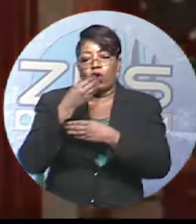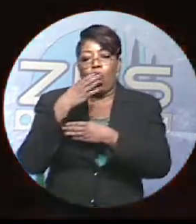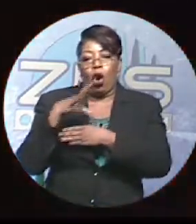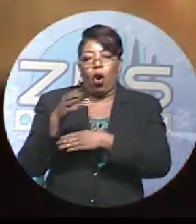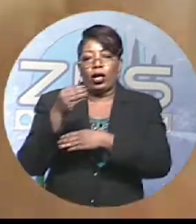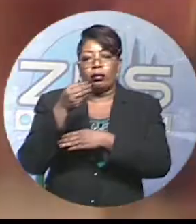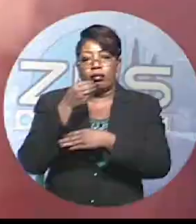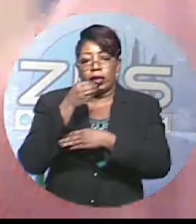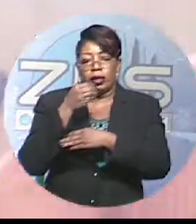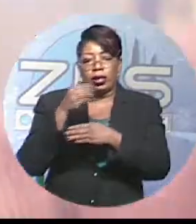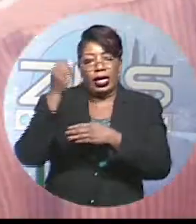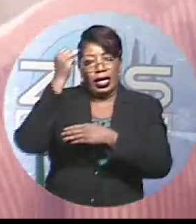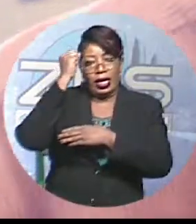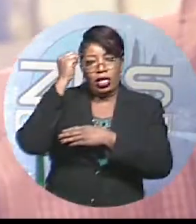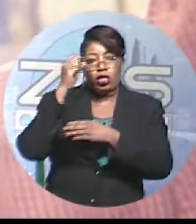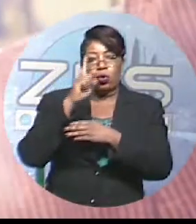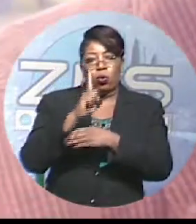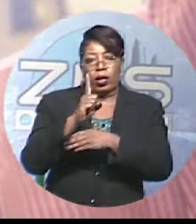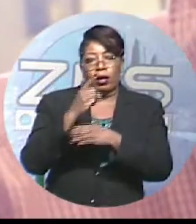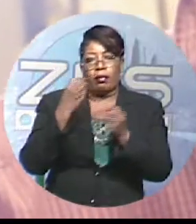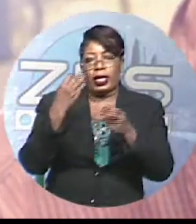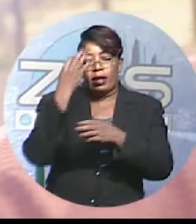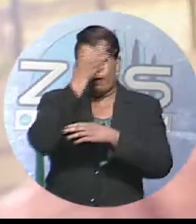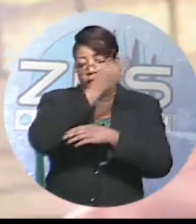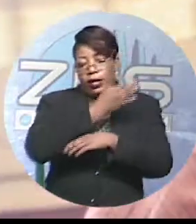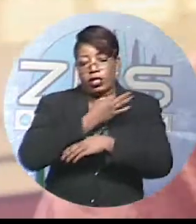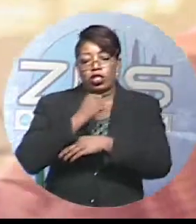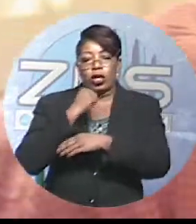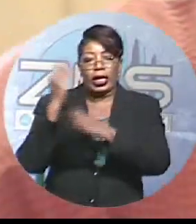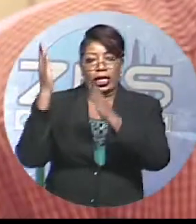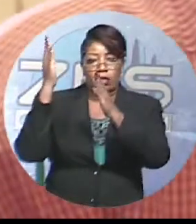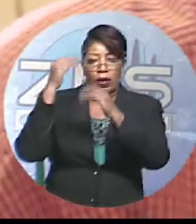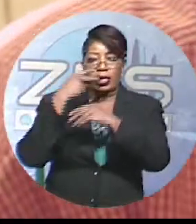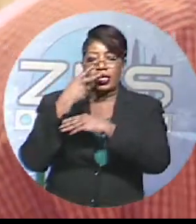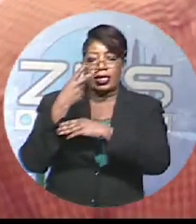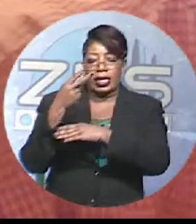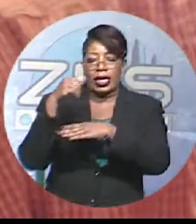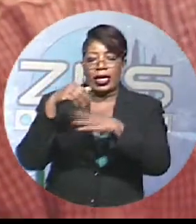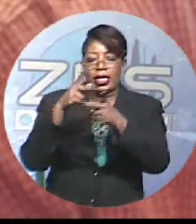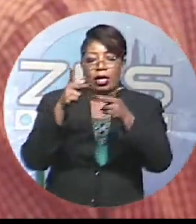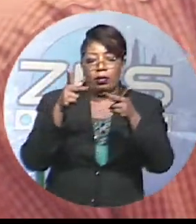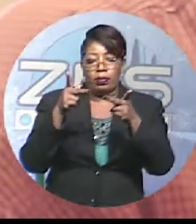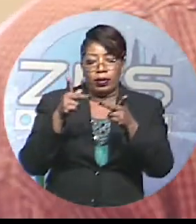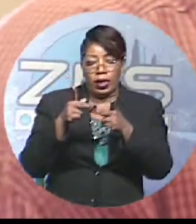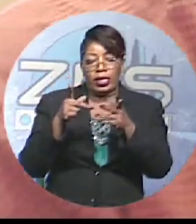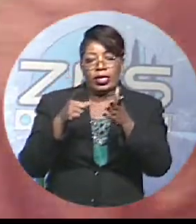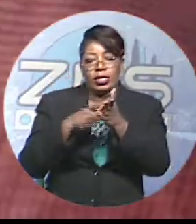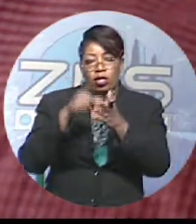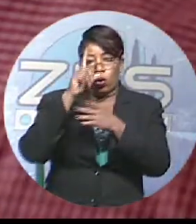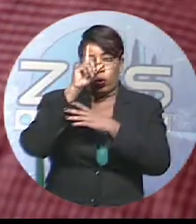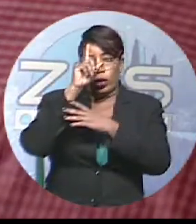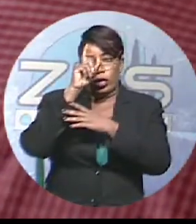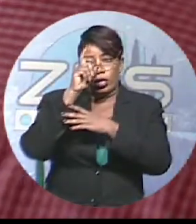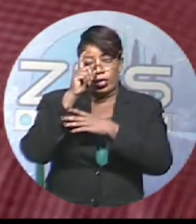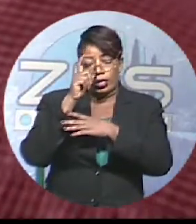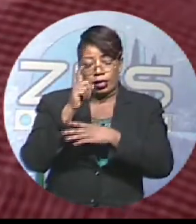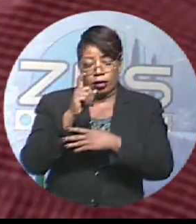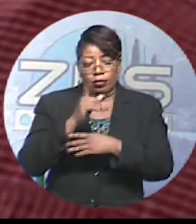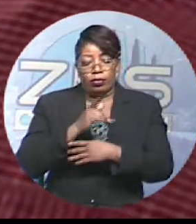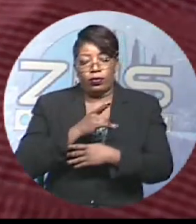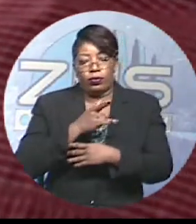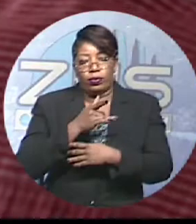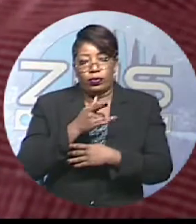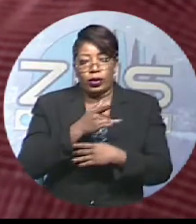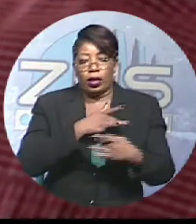meal. His is one of many faces that you don't expect to see in a place that demands the wisdom, compassion,